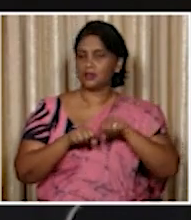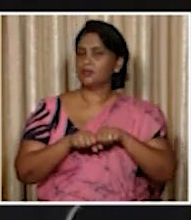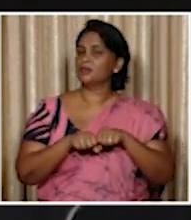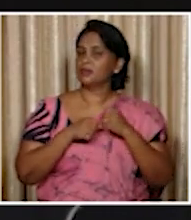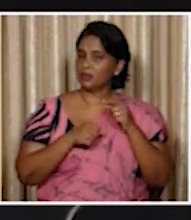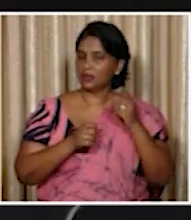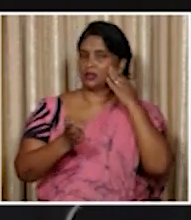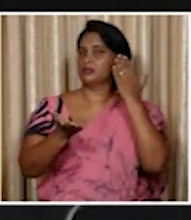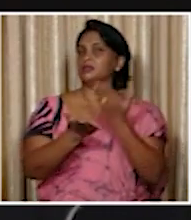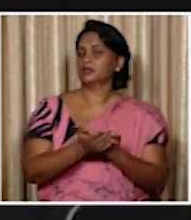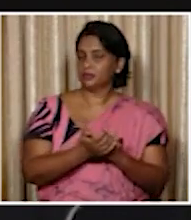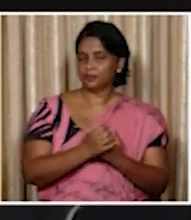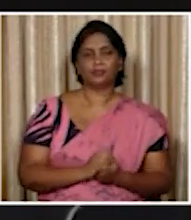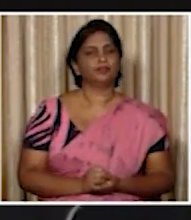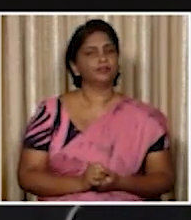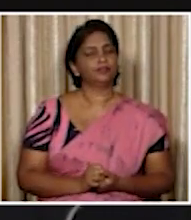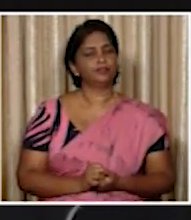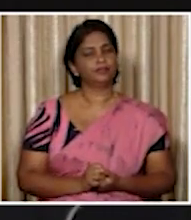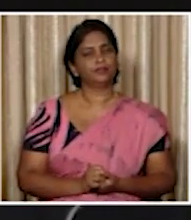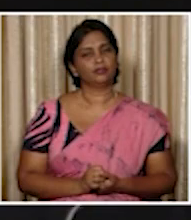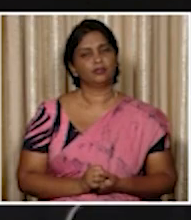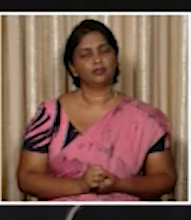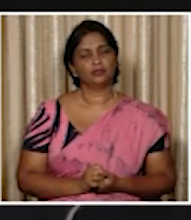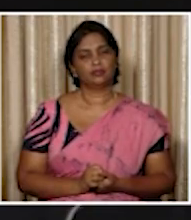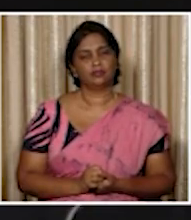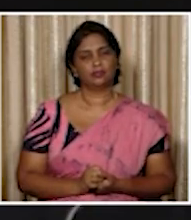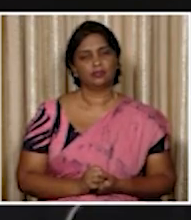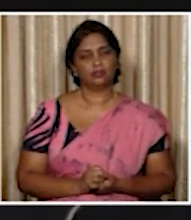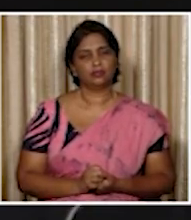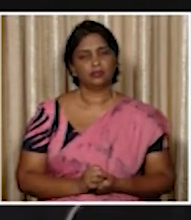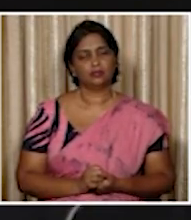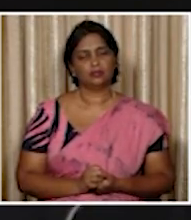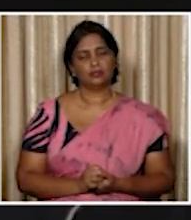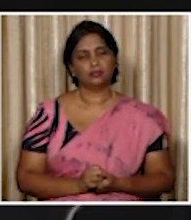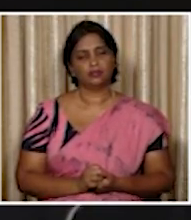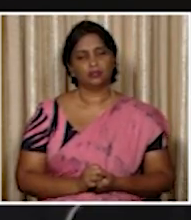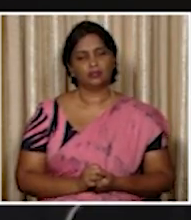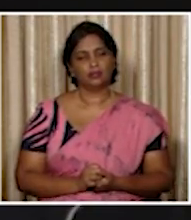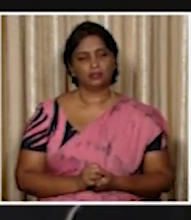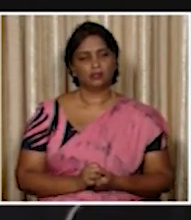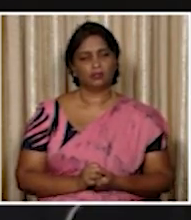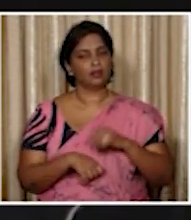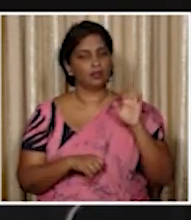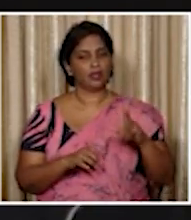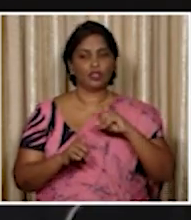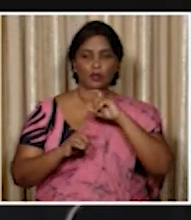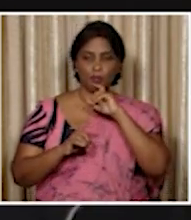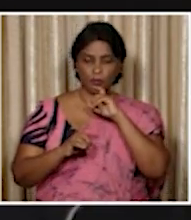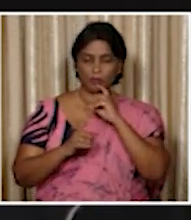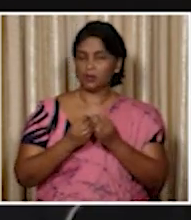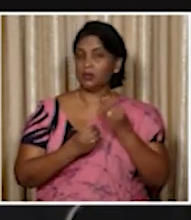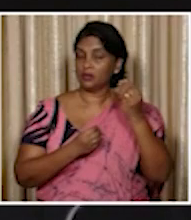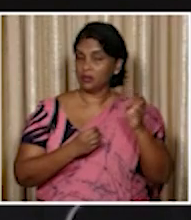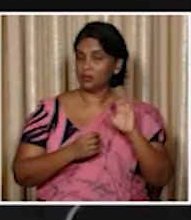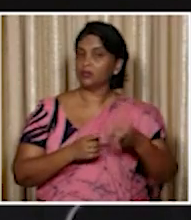against or rather contravening certain directions that have been given by the Supreme Court. Then the other